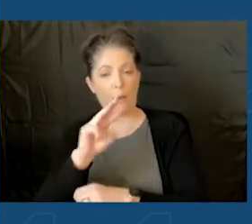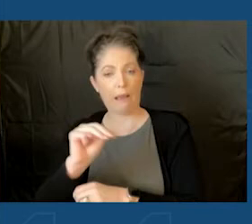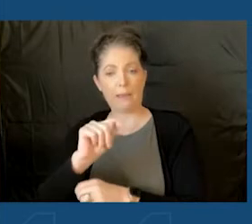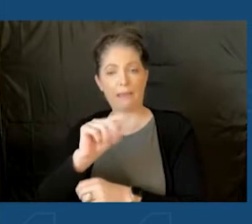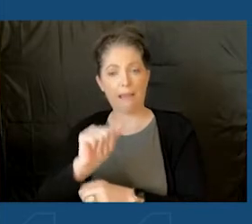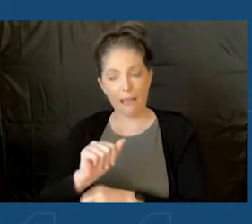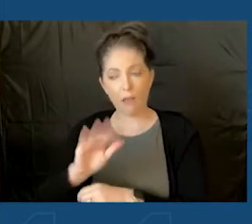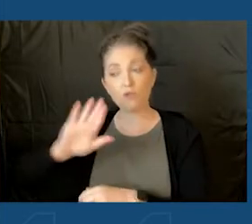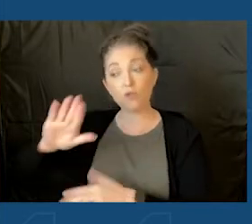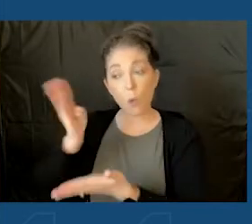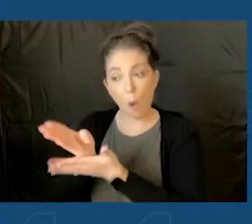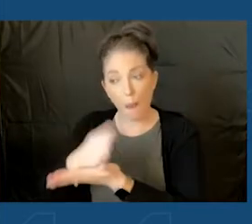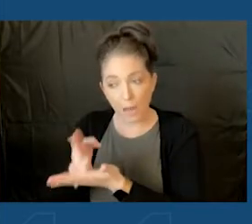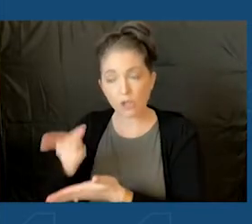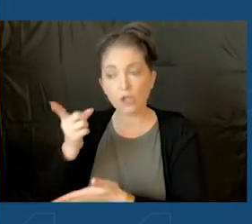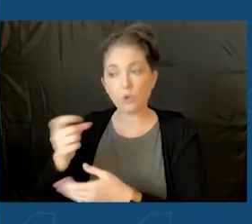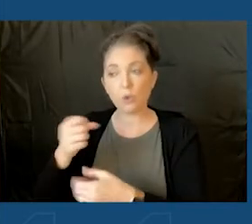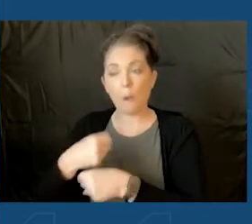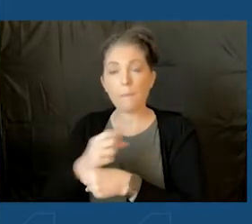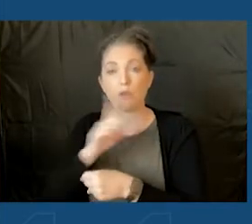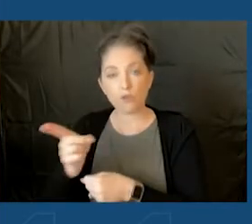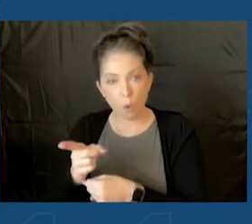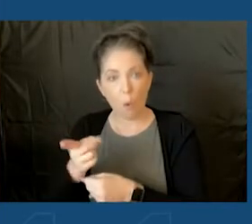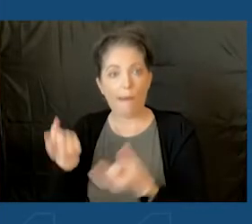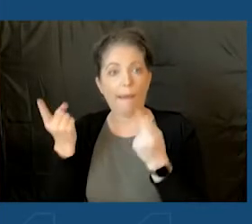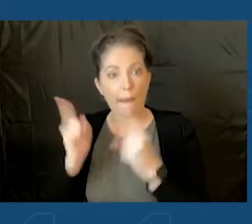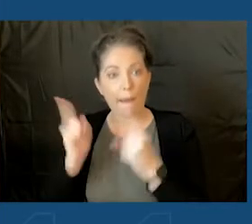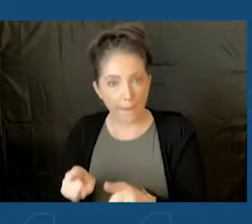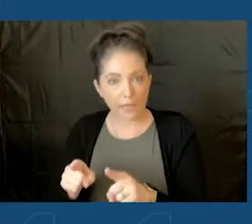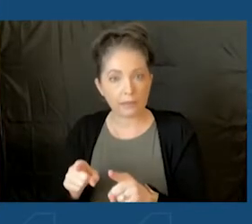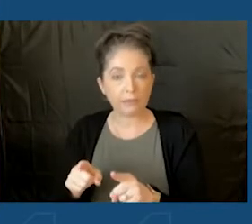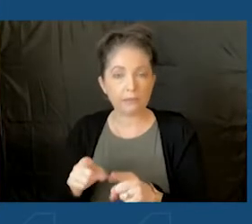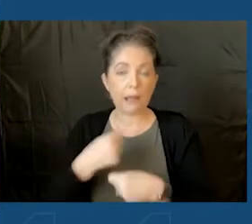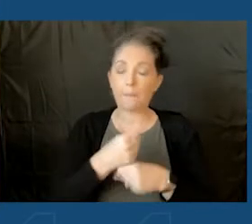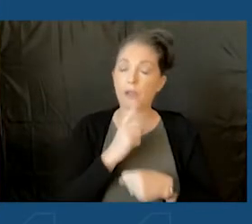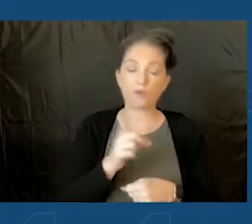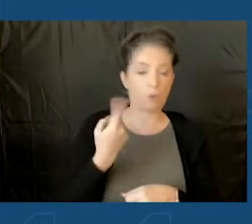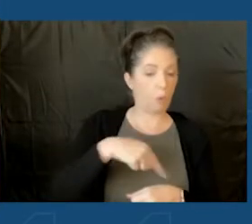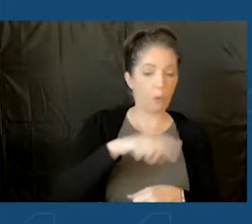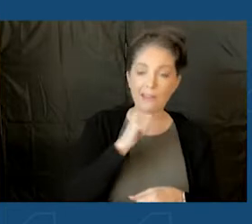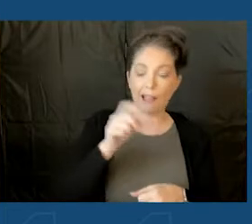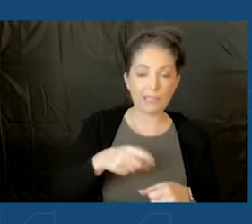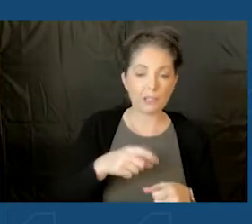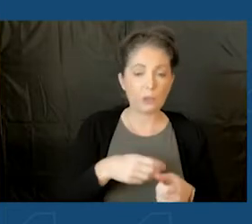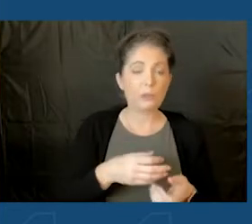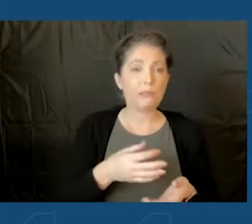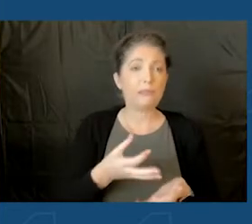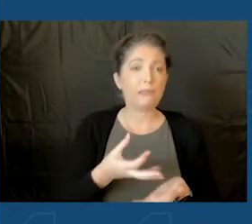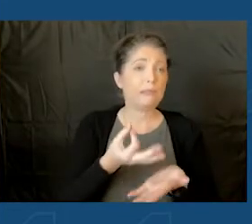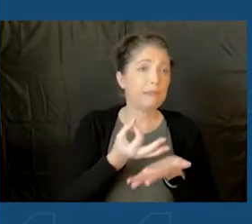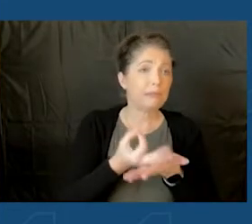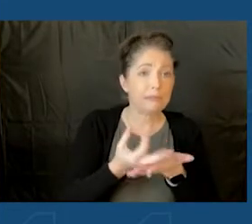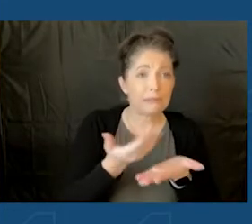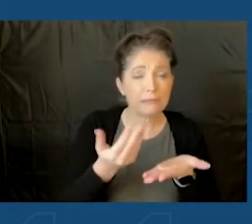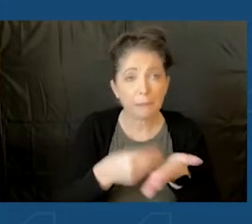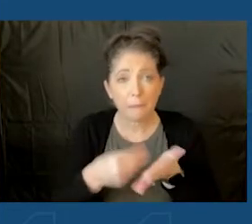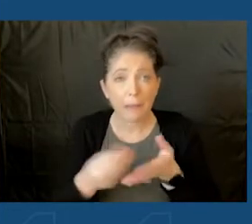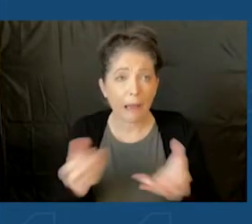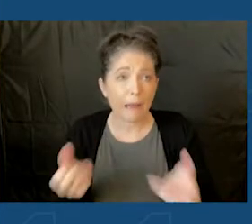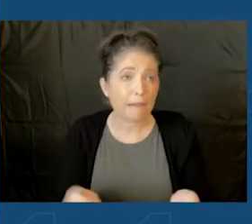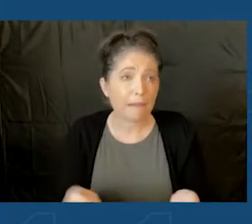made it unnecessary for us to raise fares. You made sure that the MTA could pay its workers and continue to